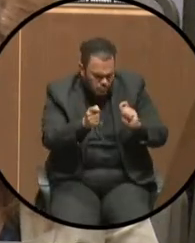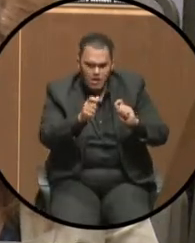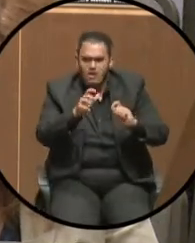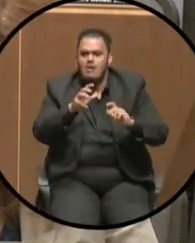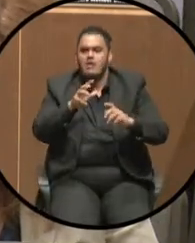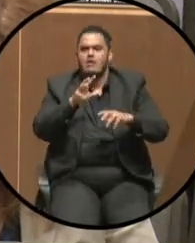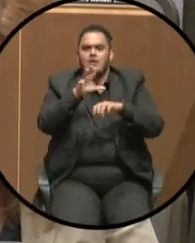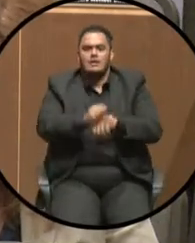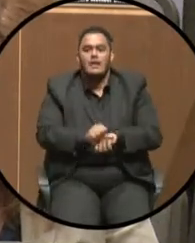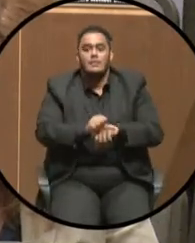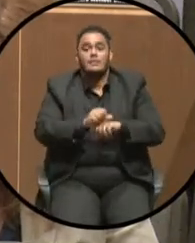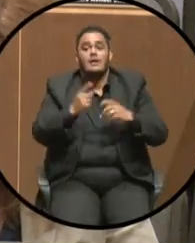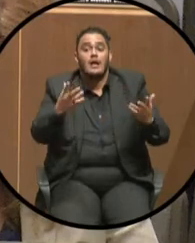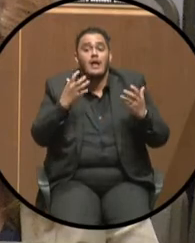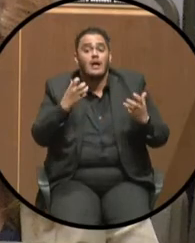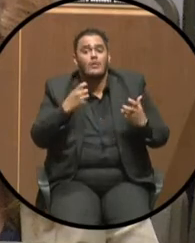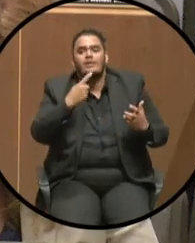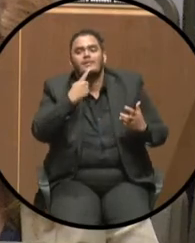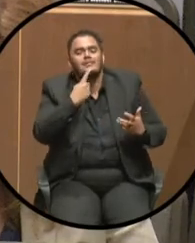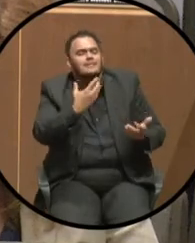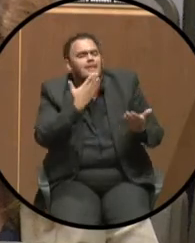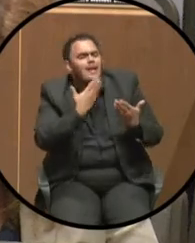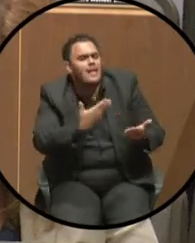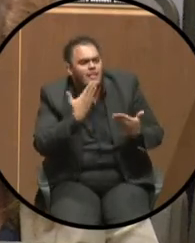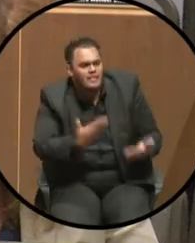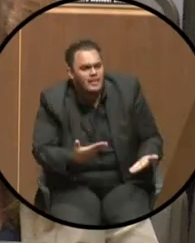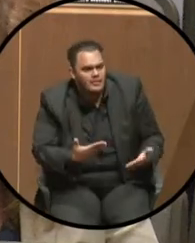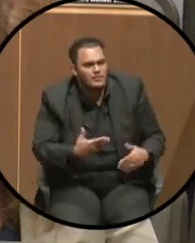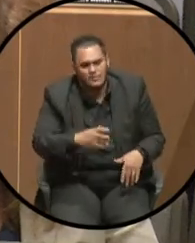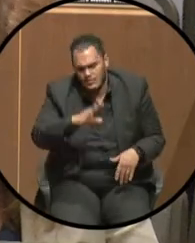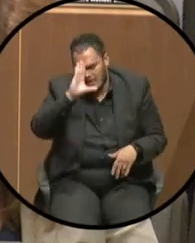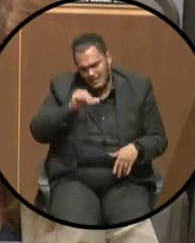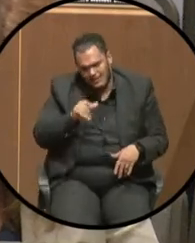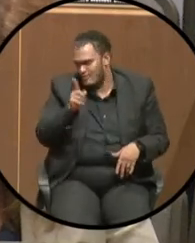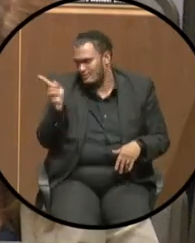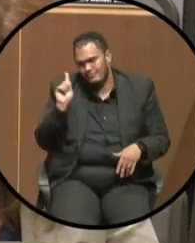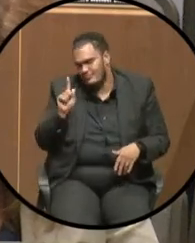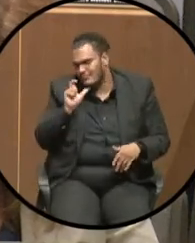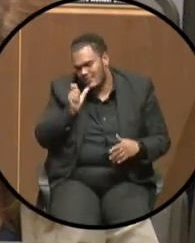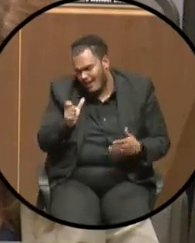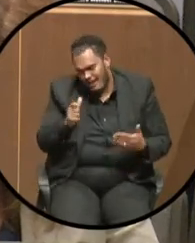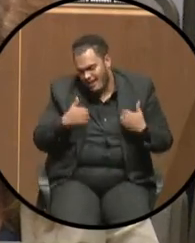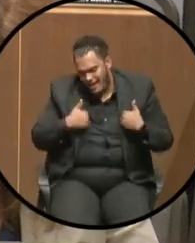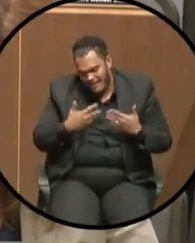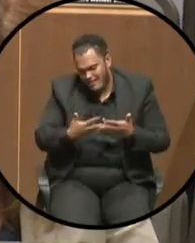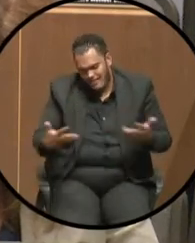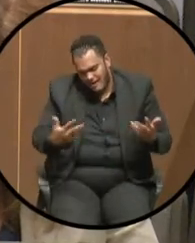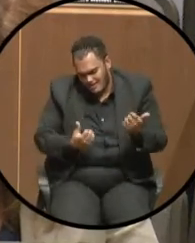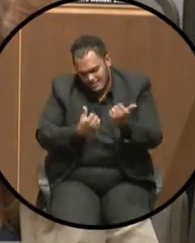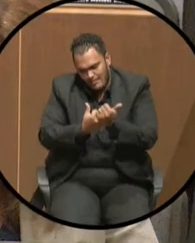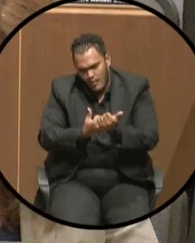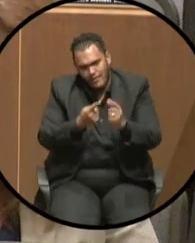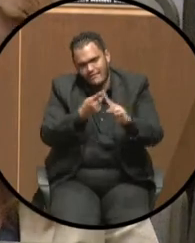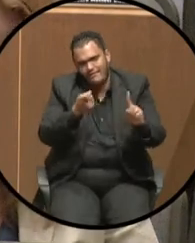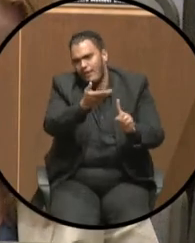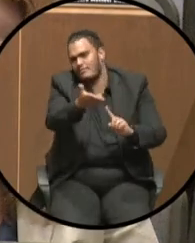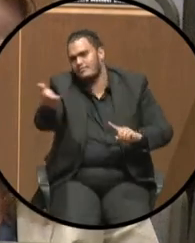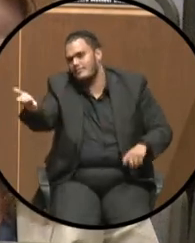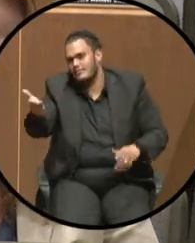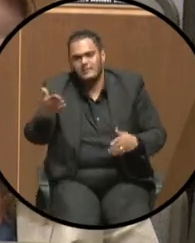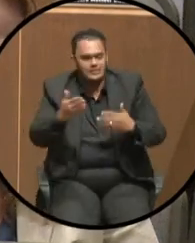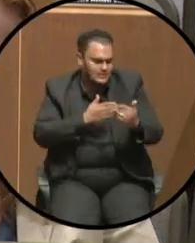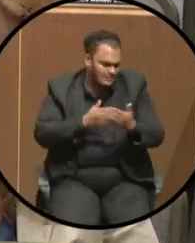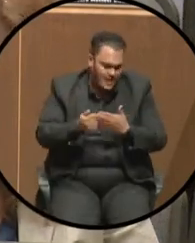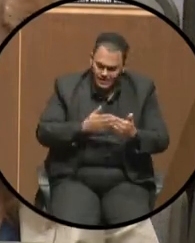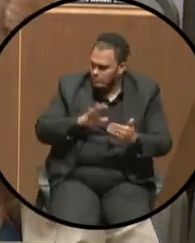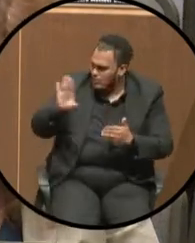wanted to be here to just say thank you. I know that you're not going to get a whole lot of support with the decision today, whichever way you all